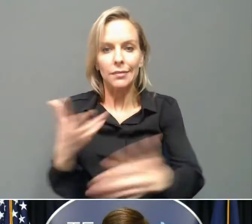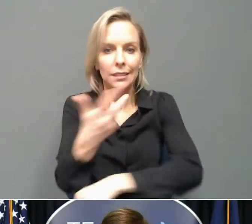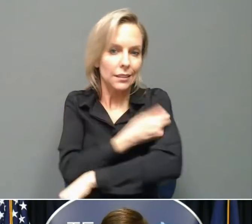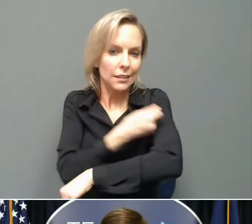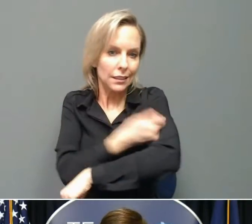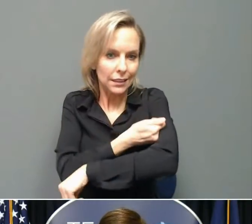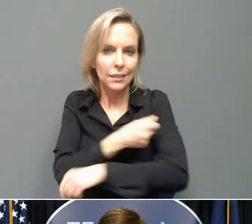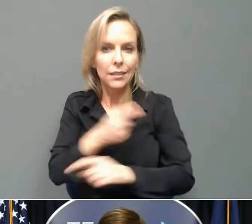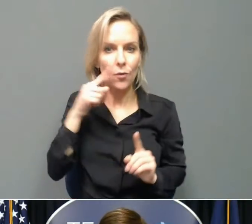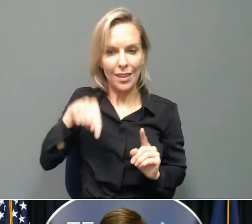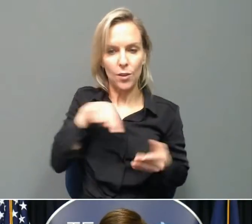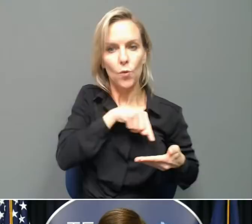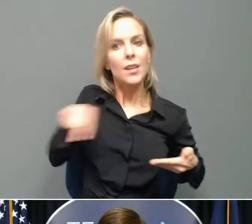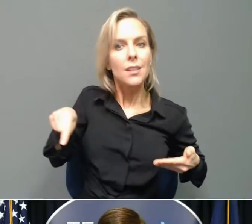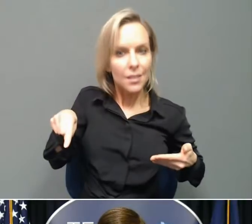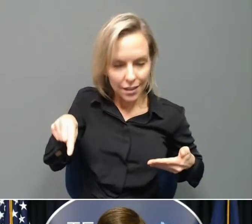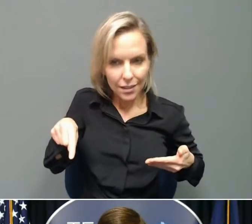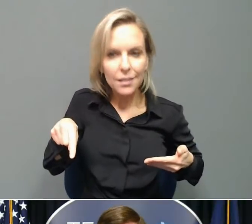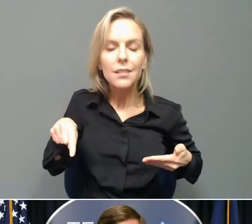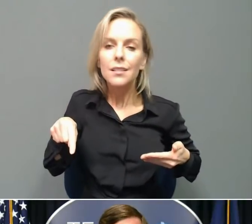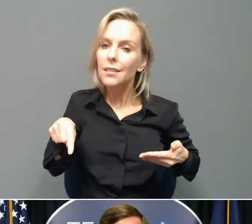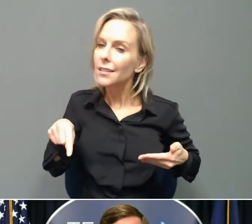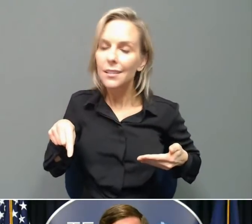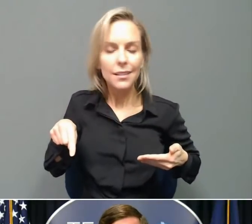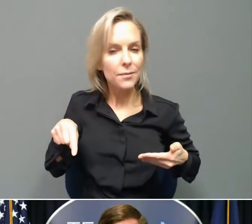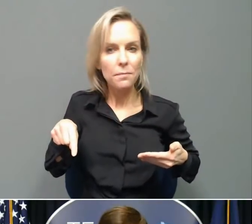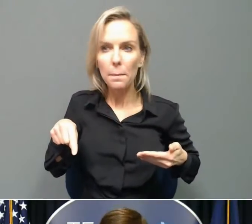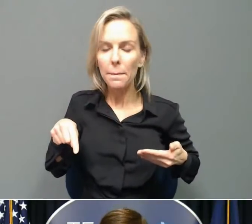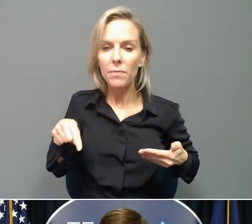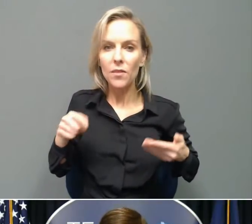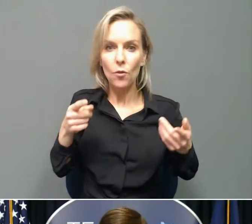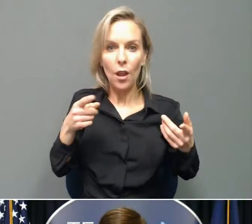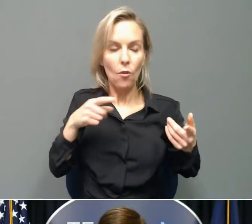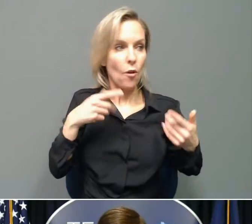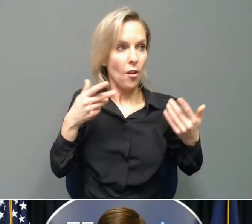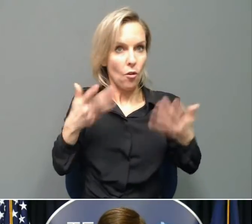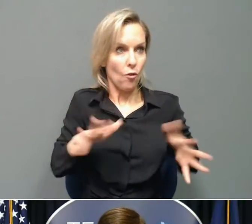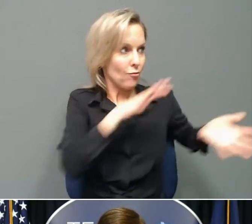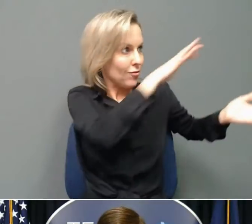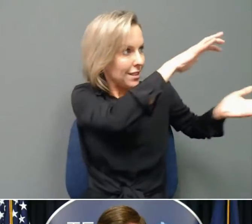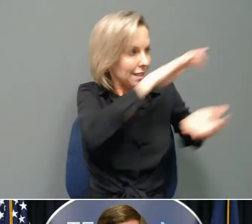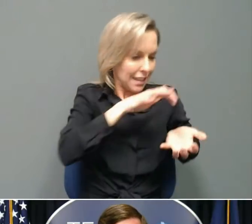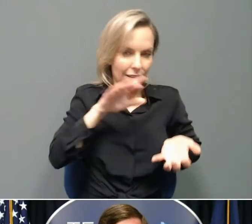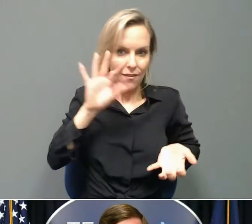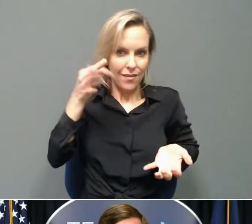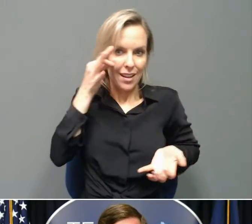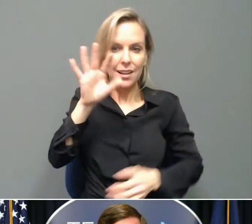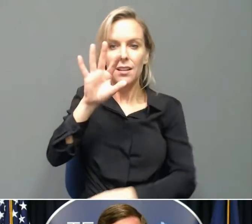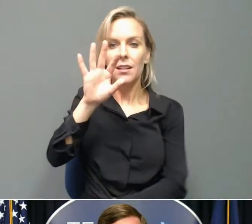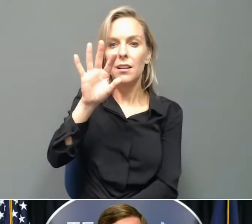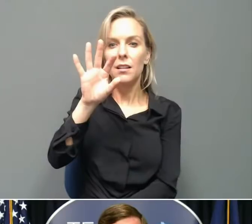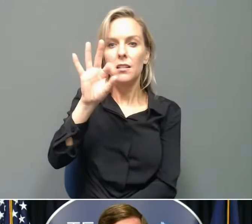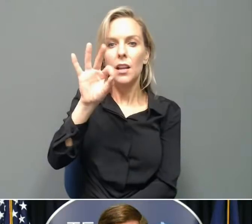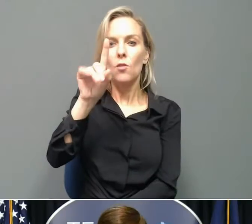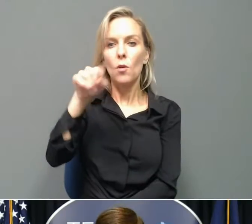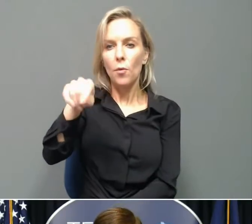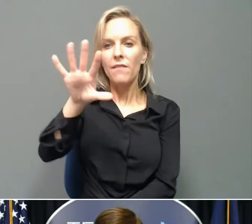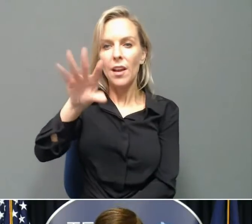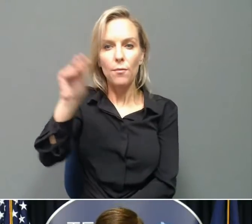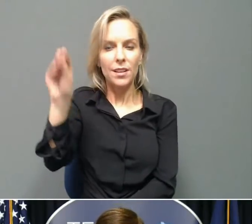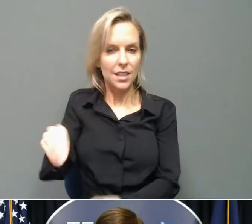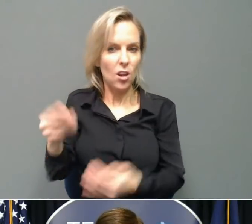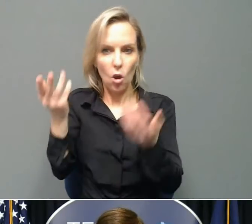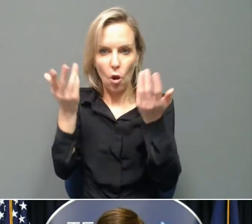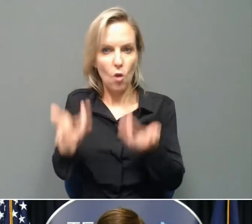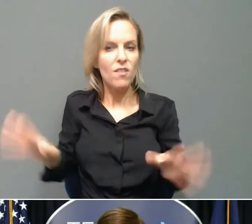this week, of all the first doses we've received from the federal government, 91.5% are already in people's arms, and